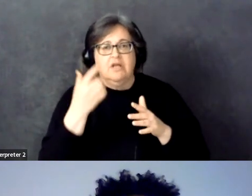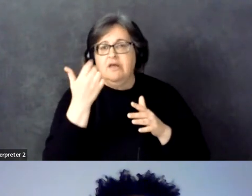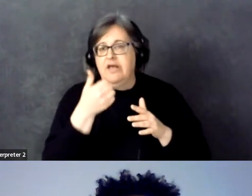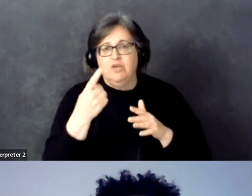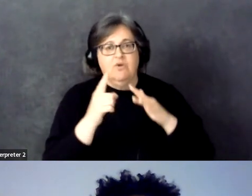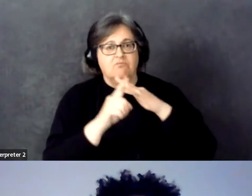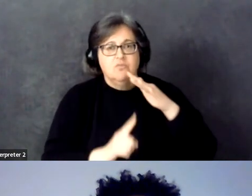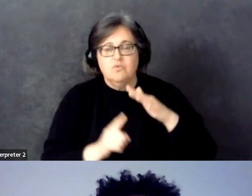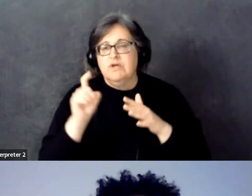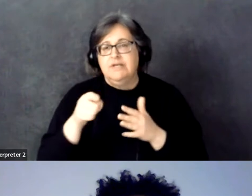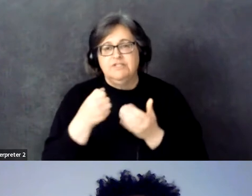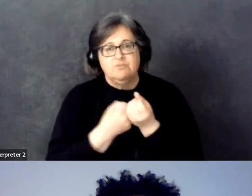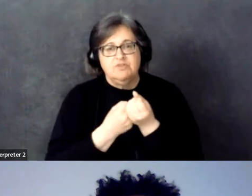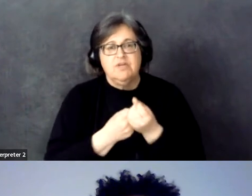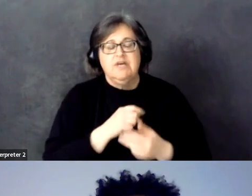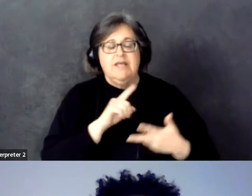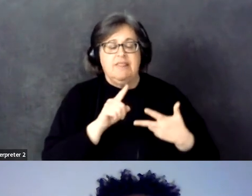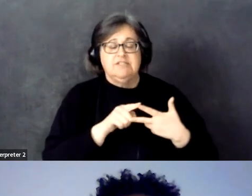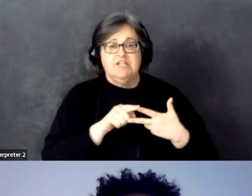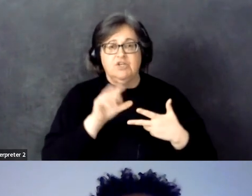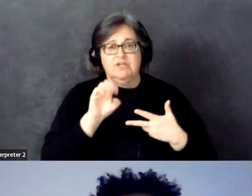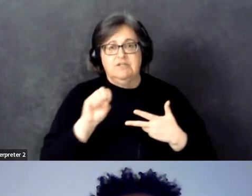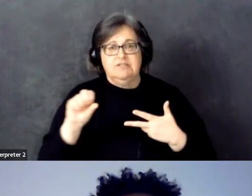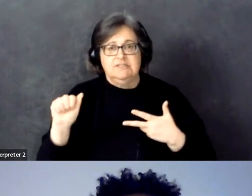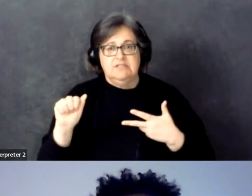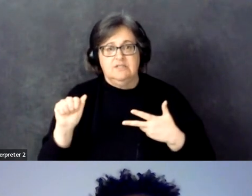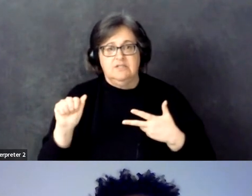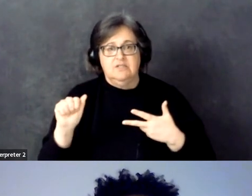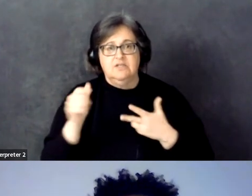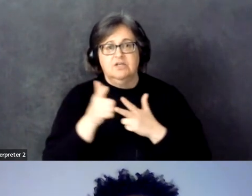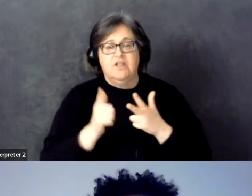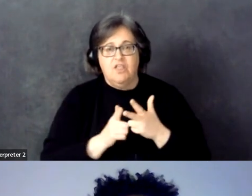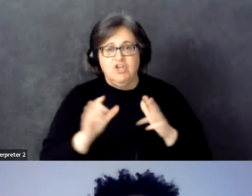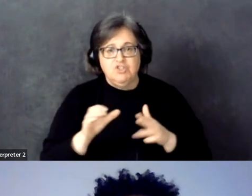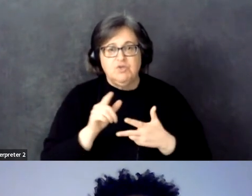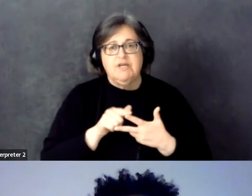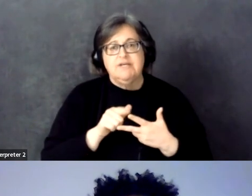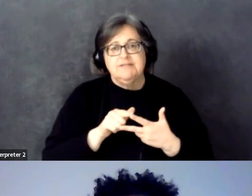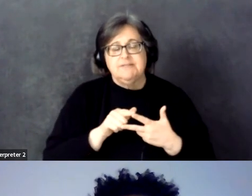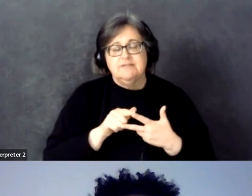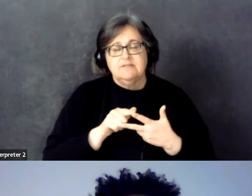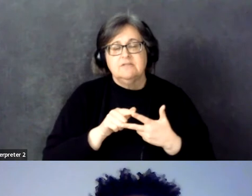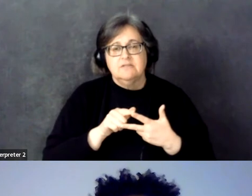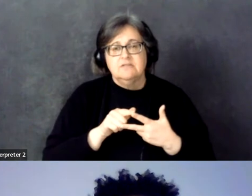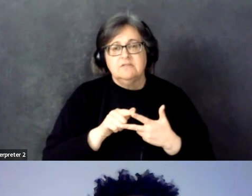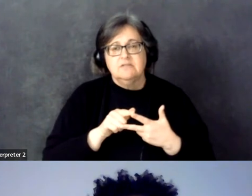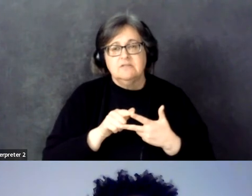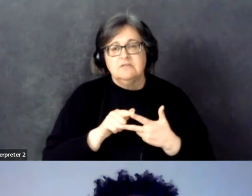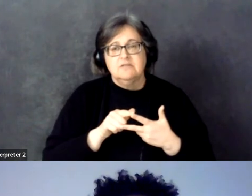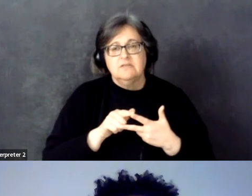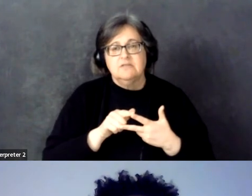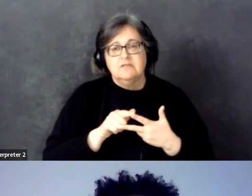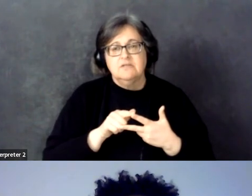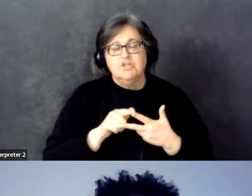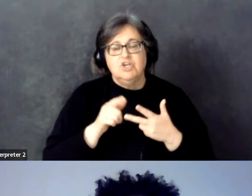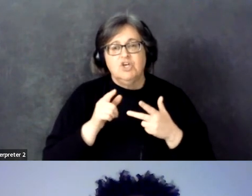that support. The second thing that the CESSA law does is that it asks that